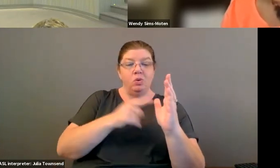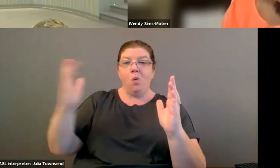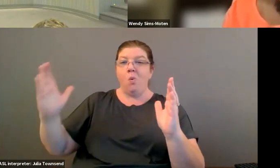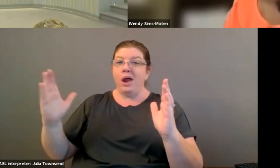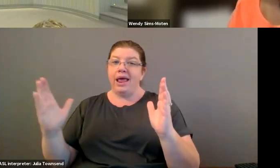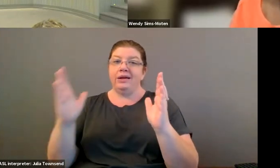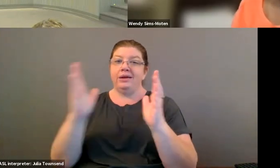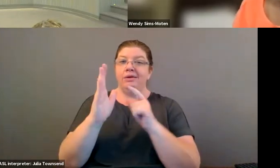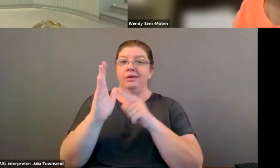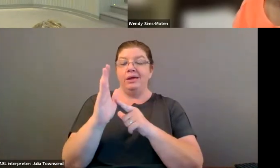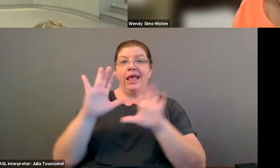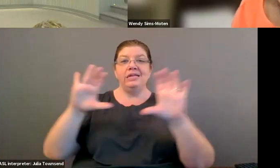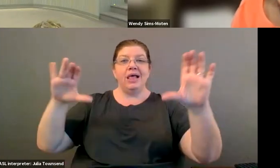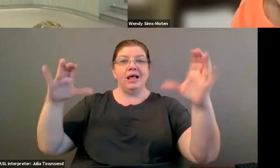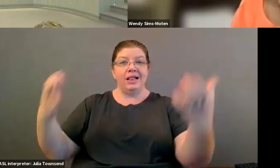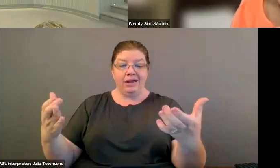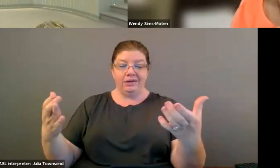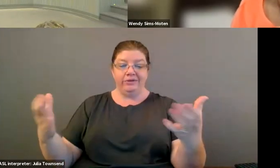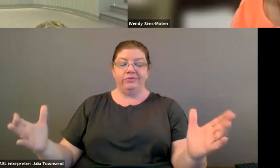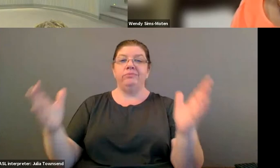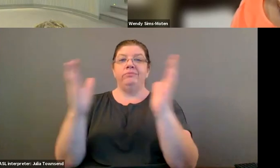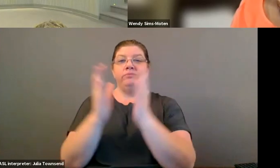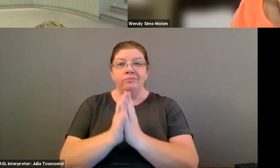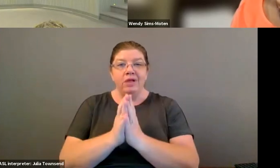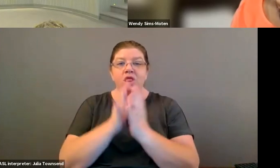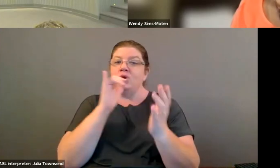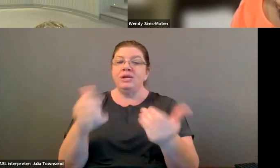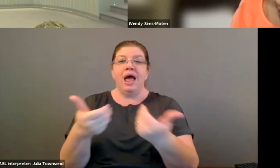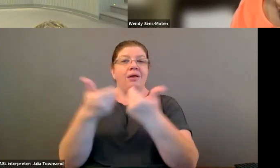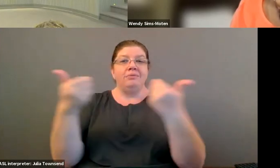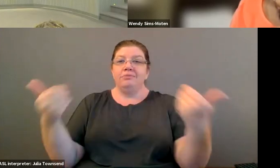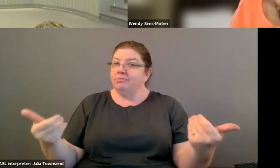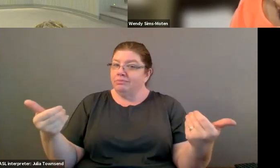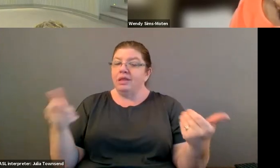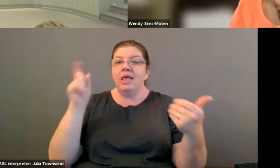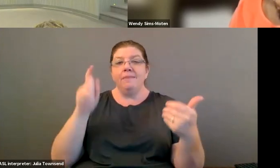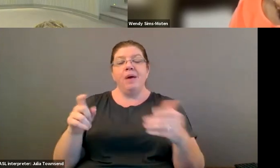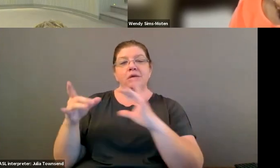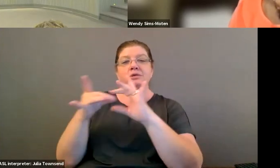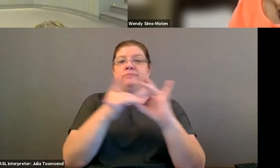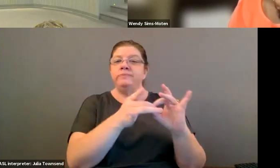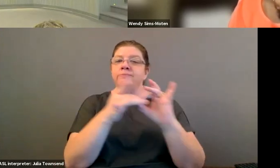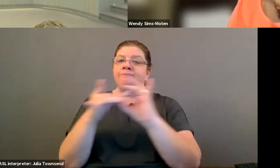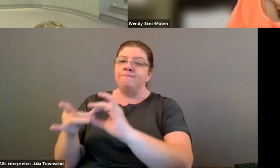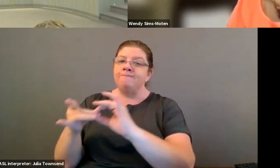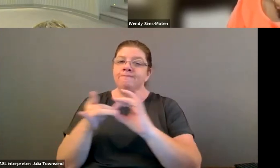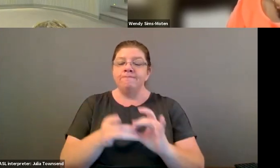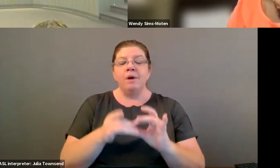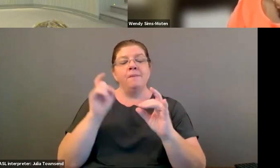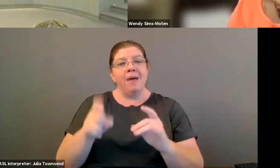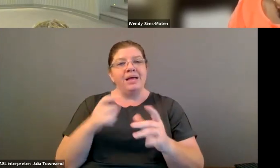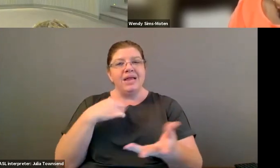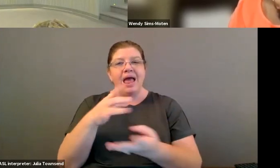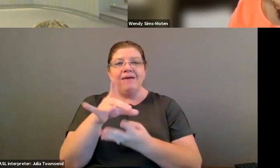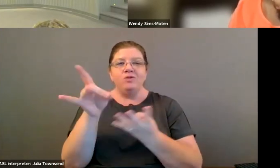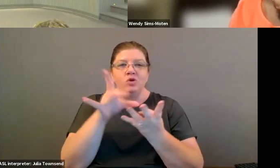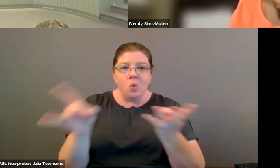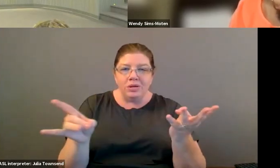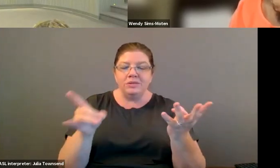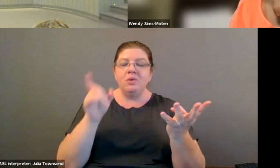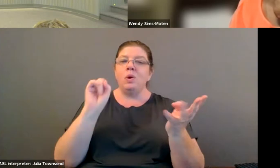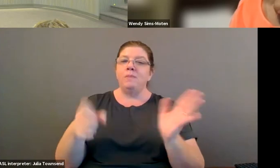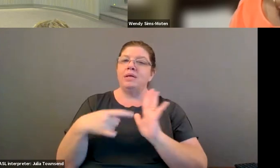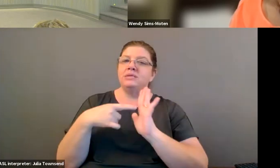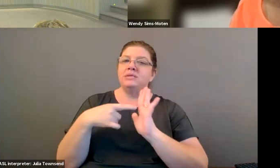hand is about the collective, and they are not mutually exclusive. They must work together. We must have choice. We must